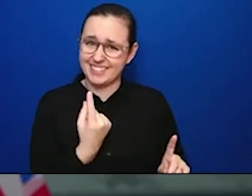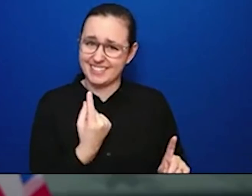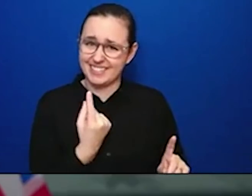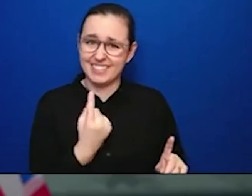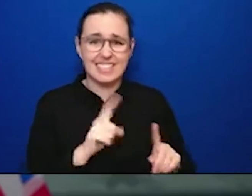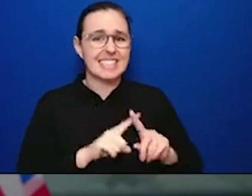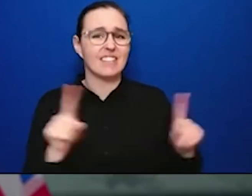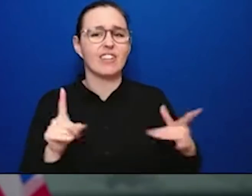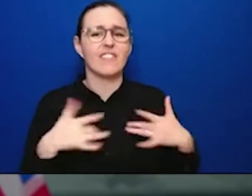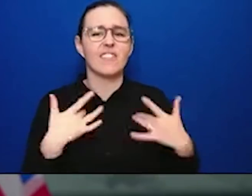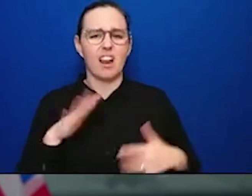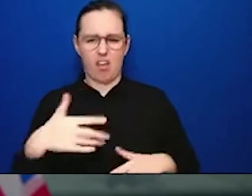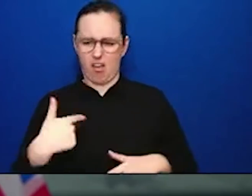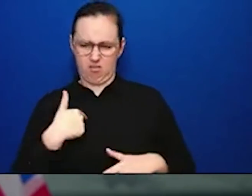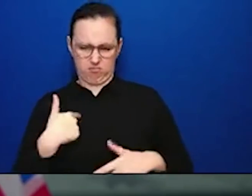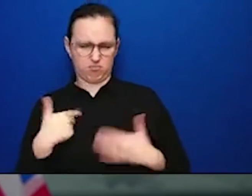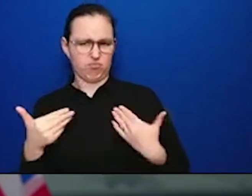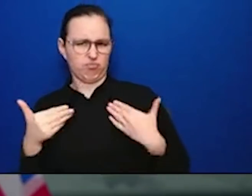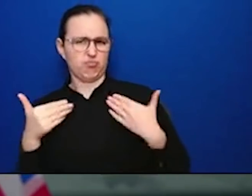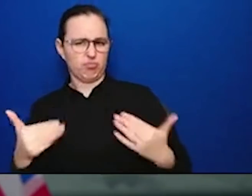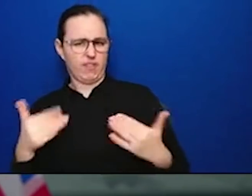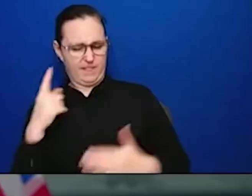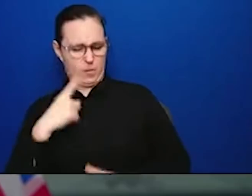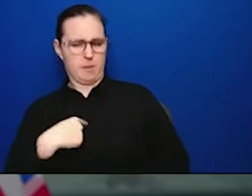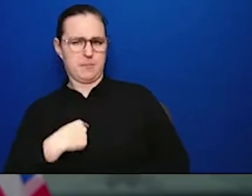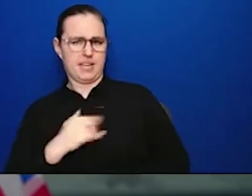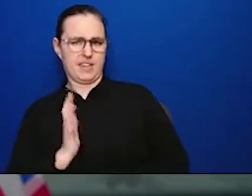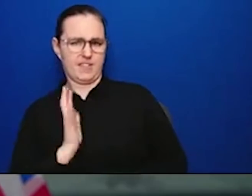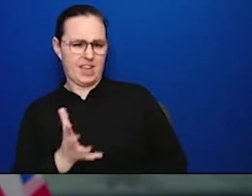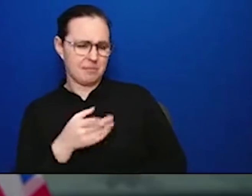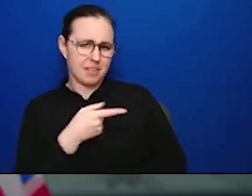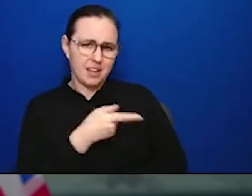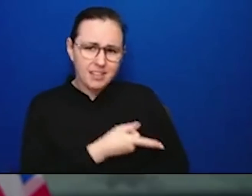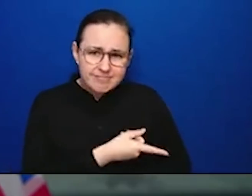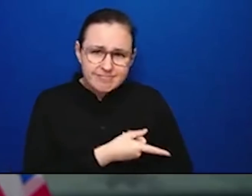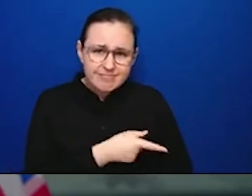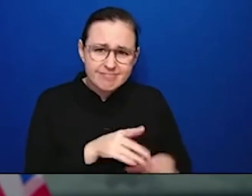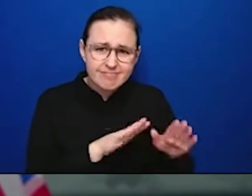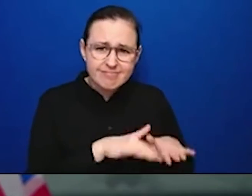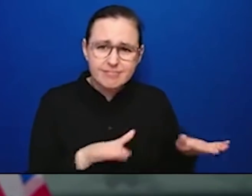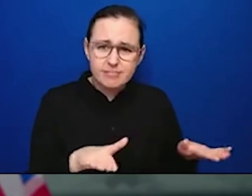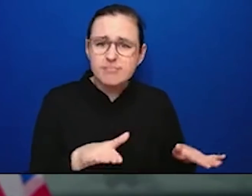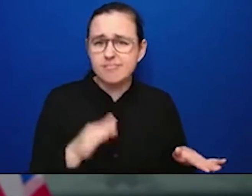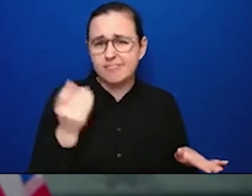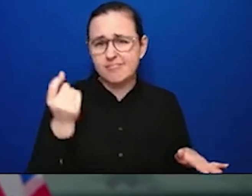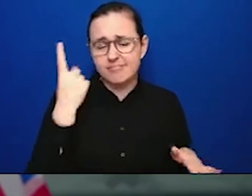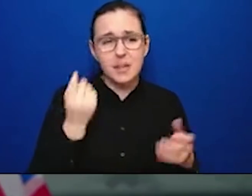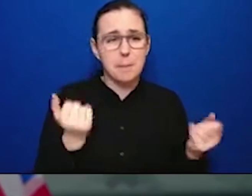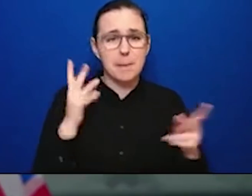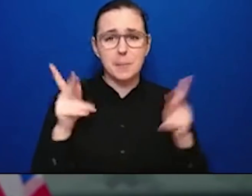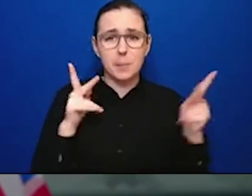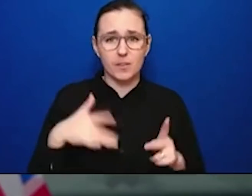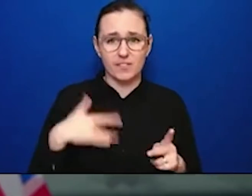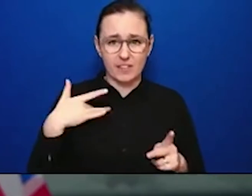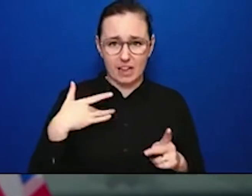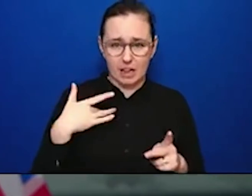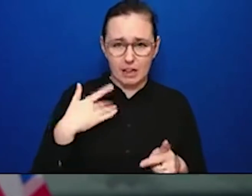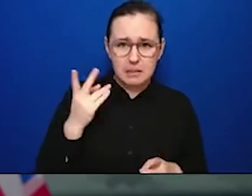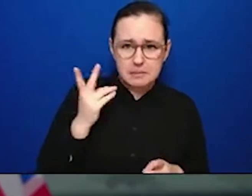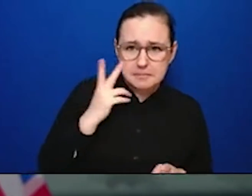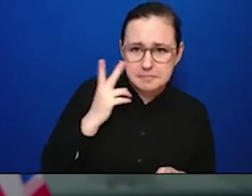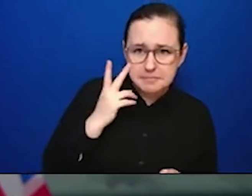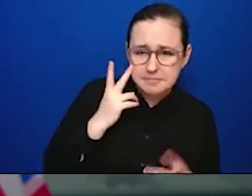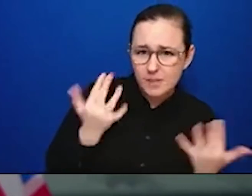myself. But they want, there's a little bit of I want to wait and see how it's going. Want to make sure that